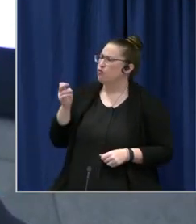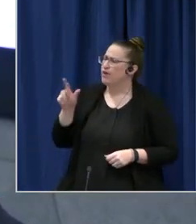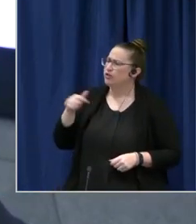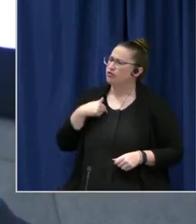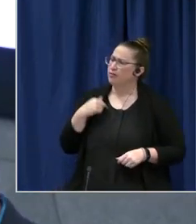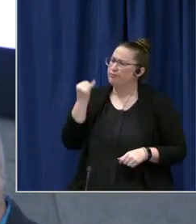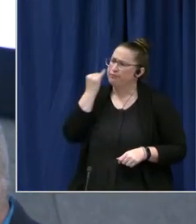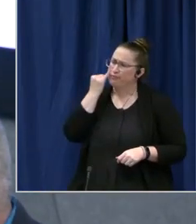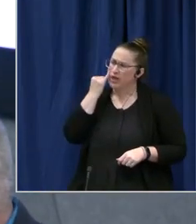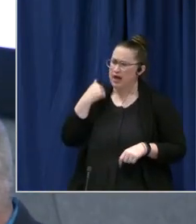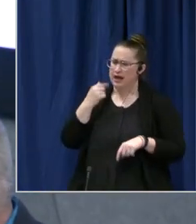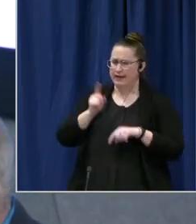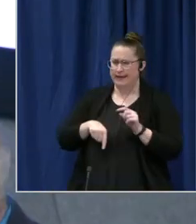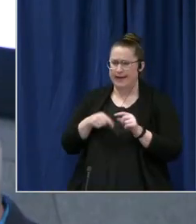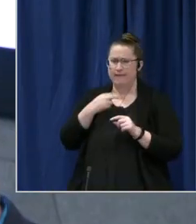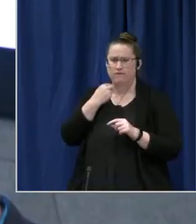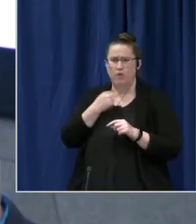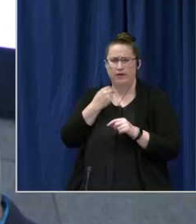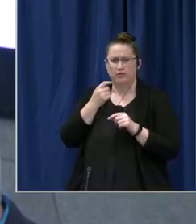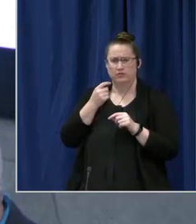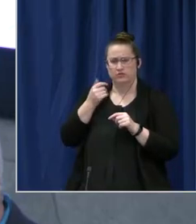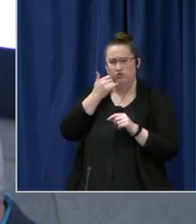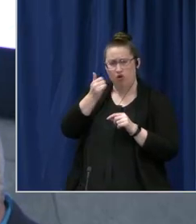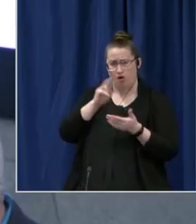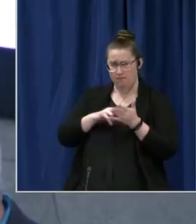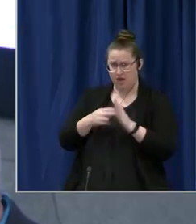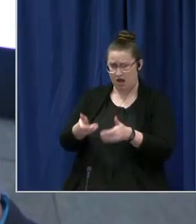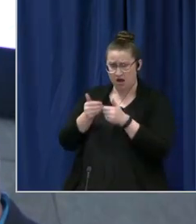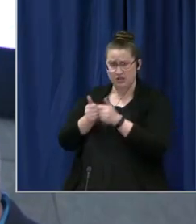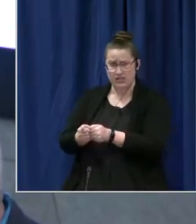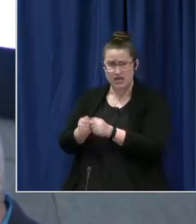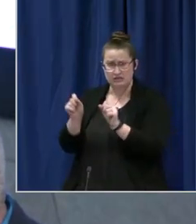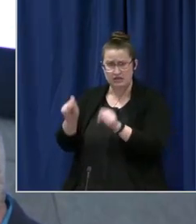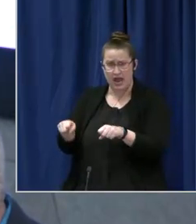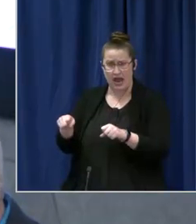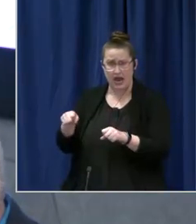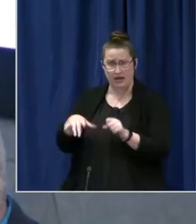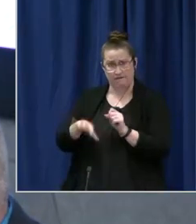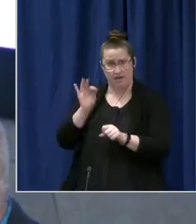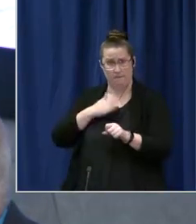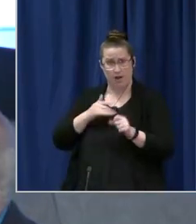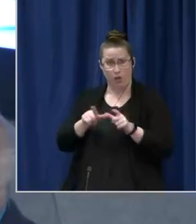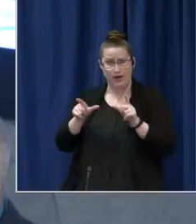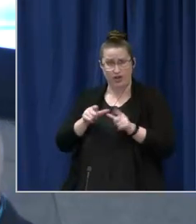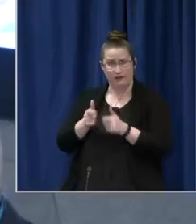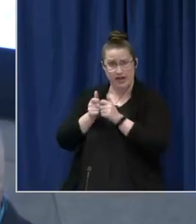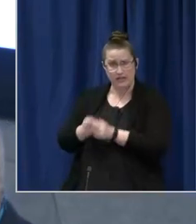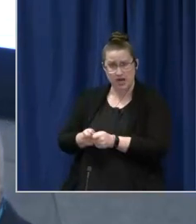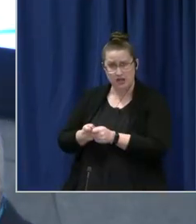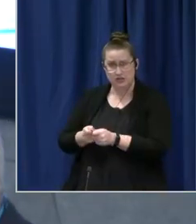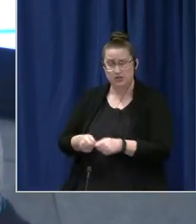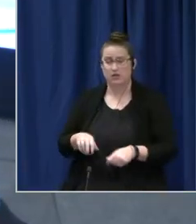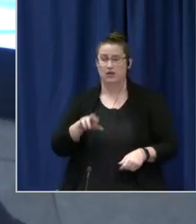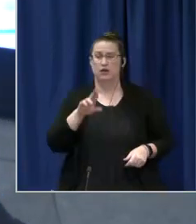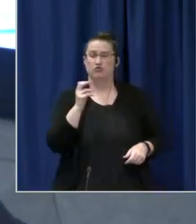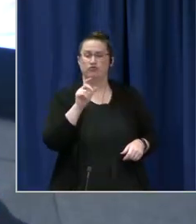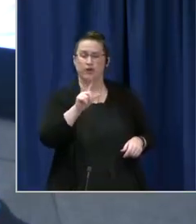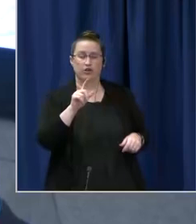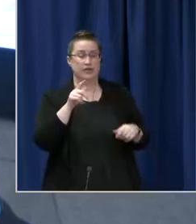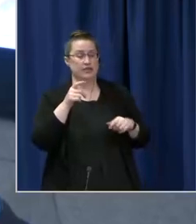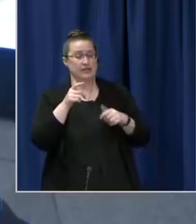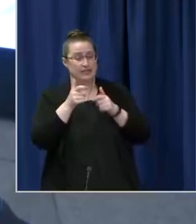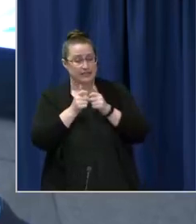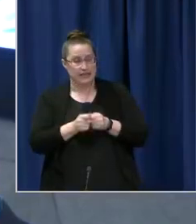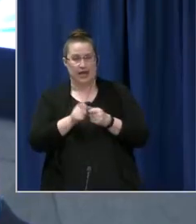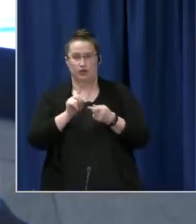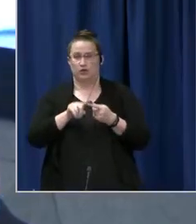can't make a voice call, can I text to 911? And can they find my location if I use text to 911? So text to 911